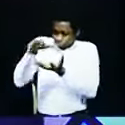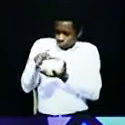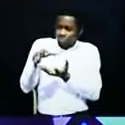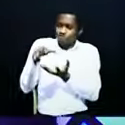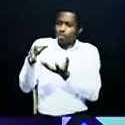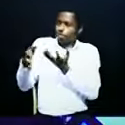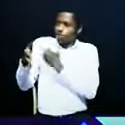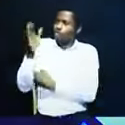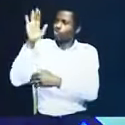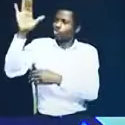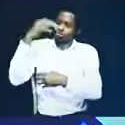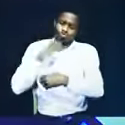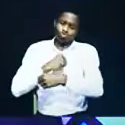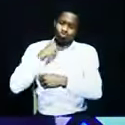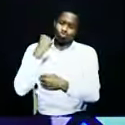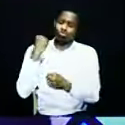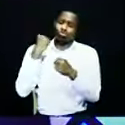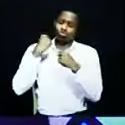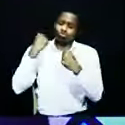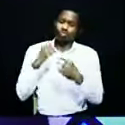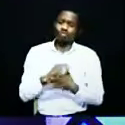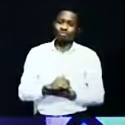Drawing on the strength of the mighty